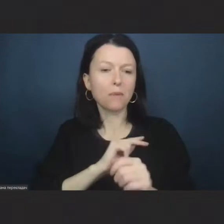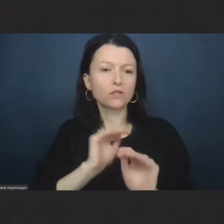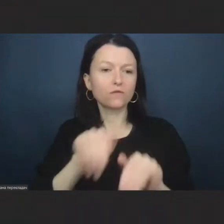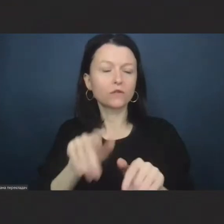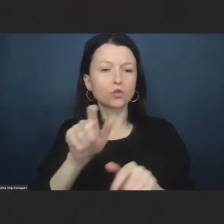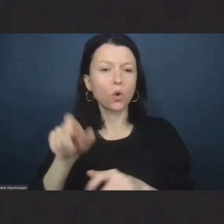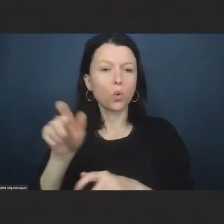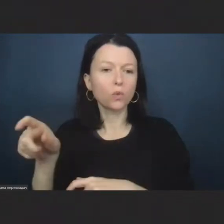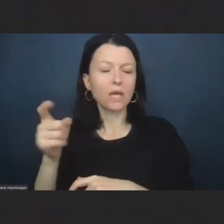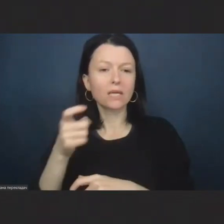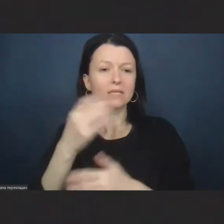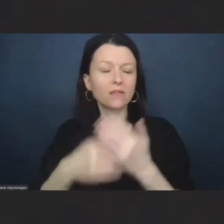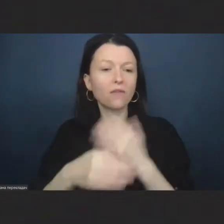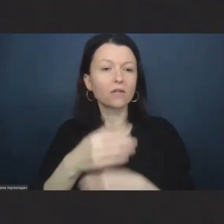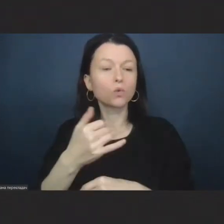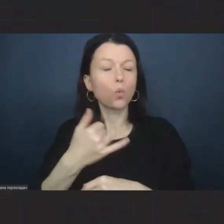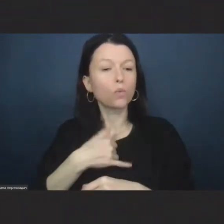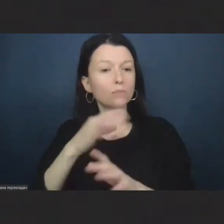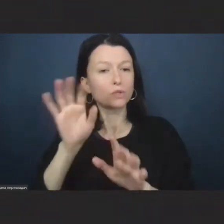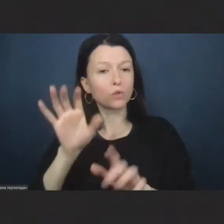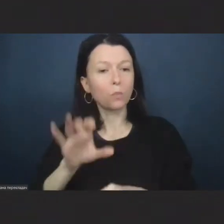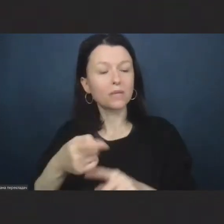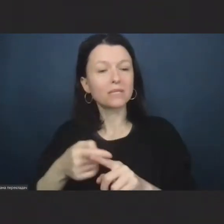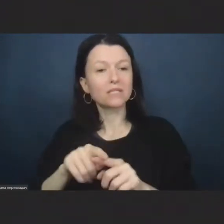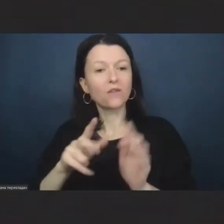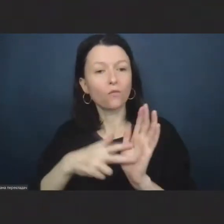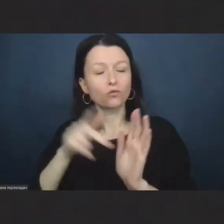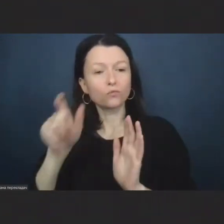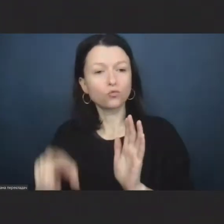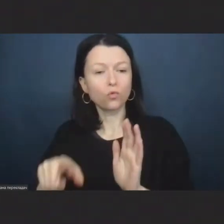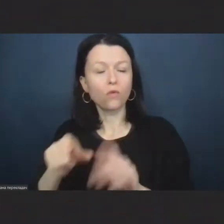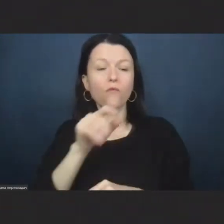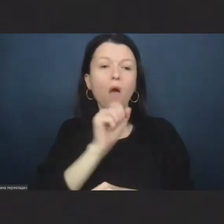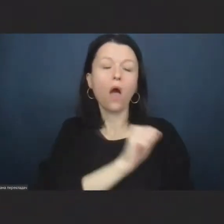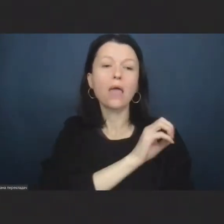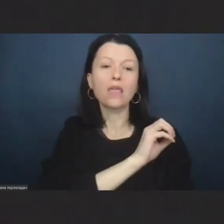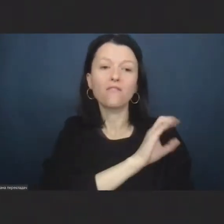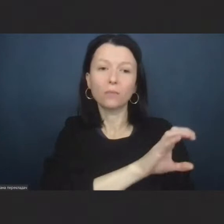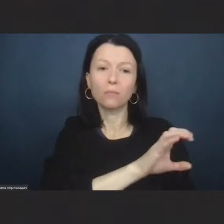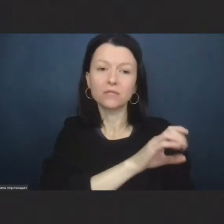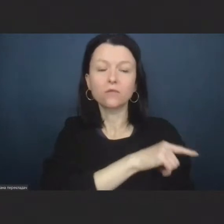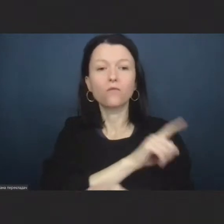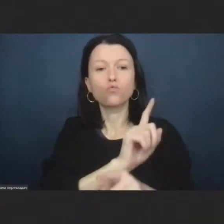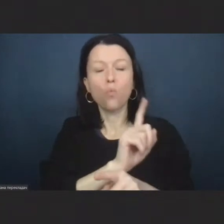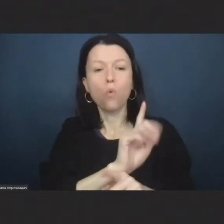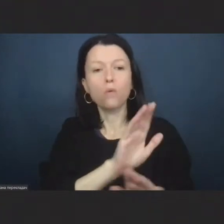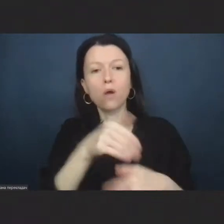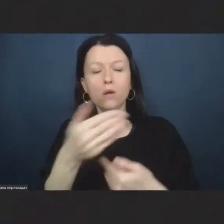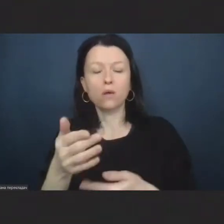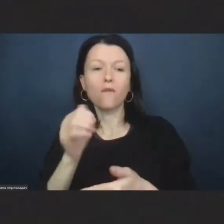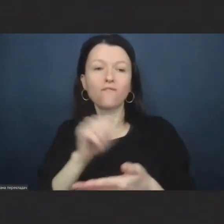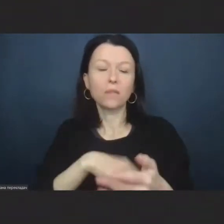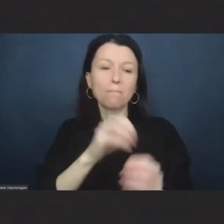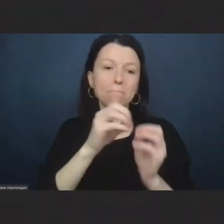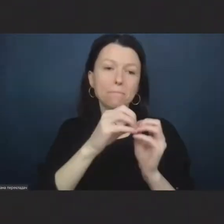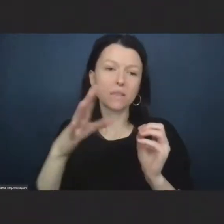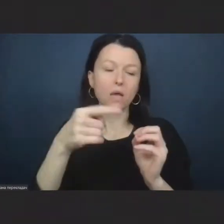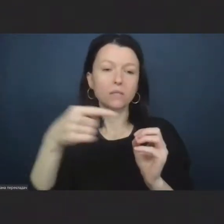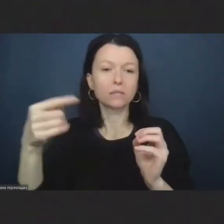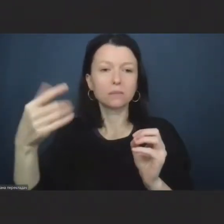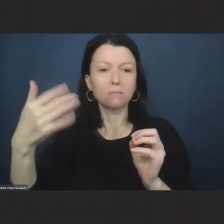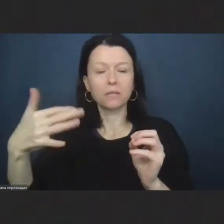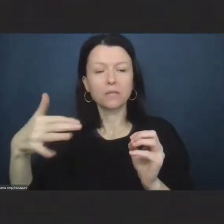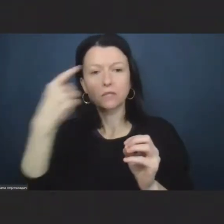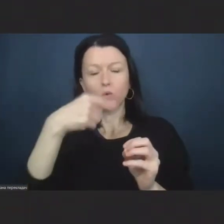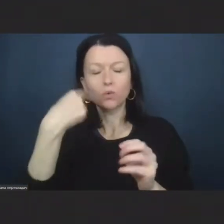The current legislation provides 8 such persons in the European Union. The norm is from 15